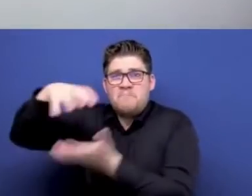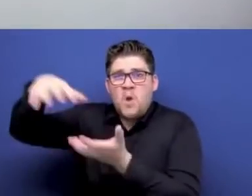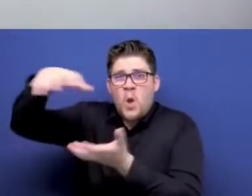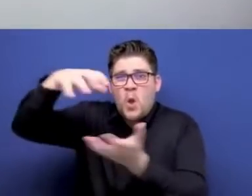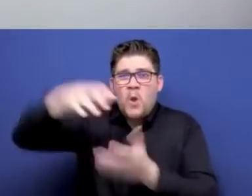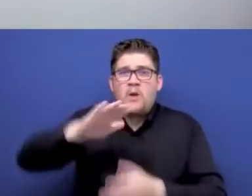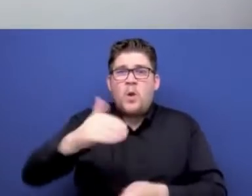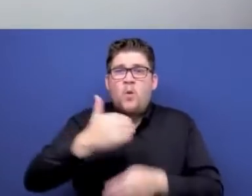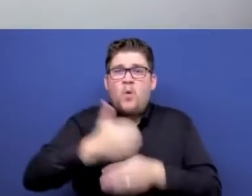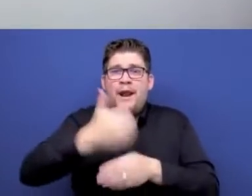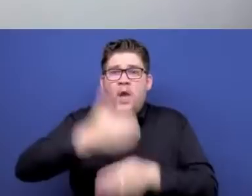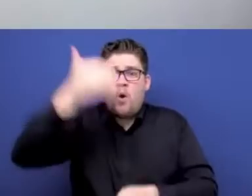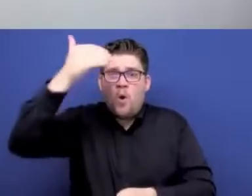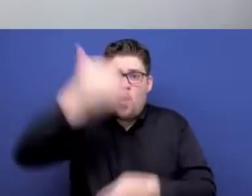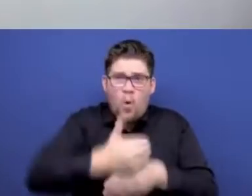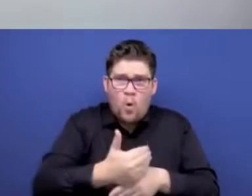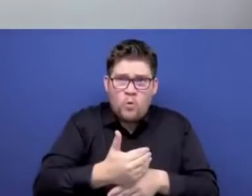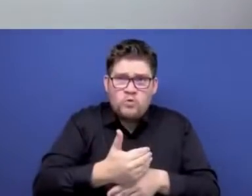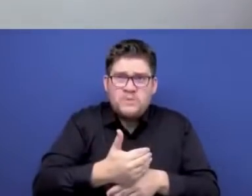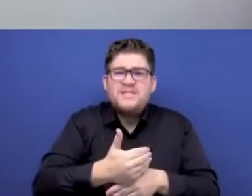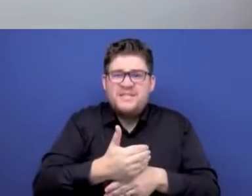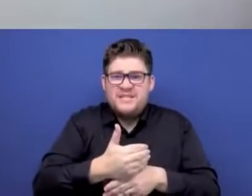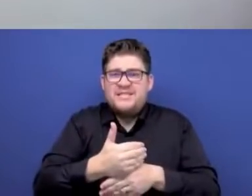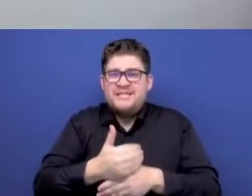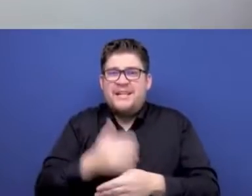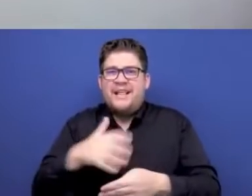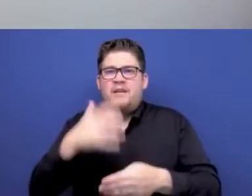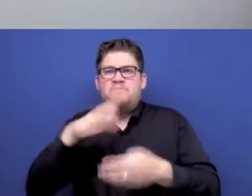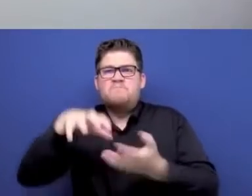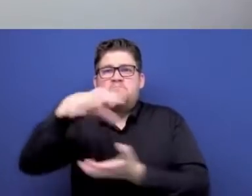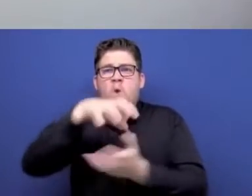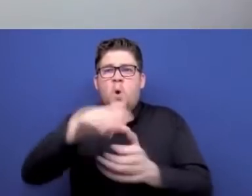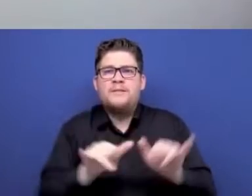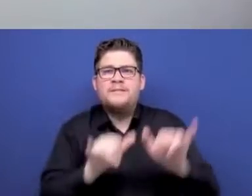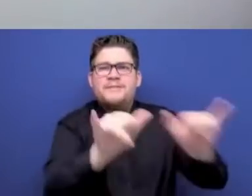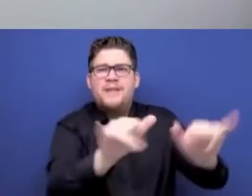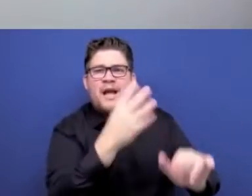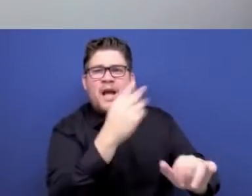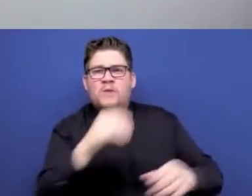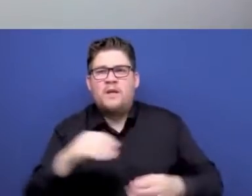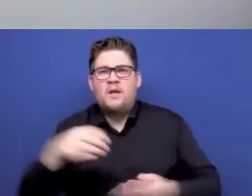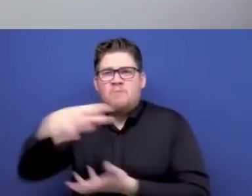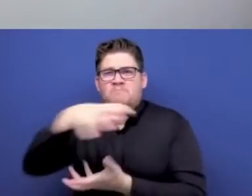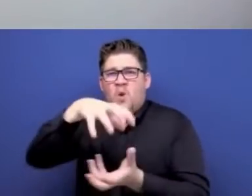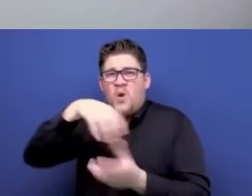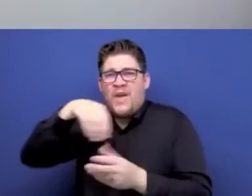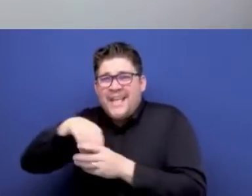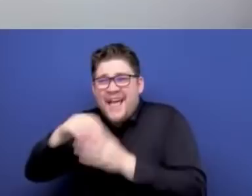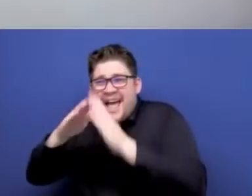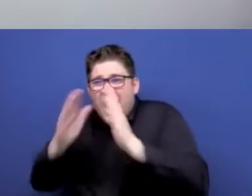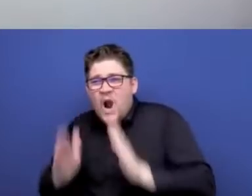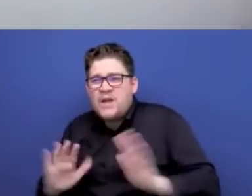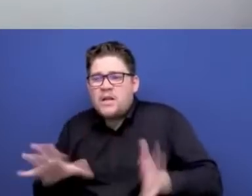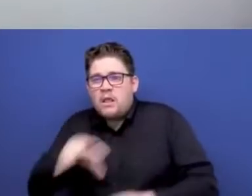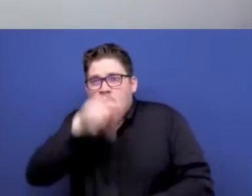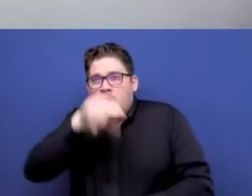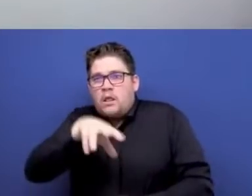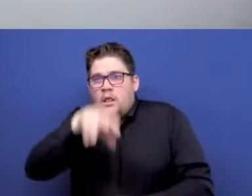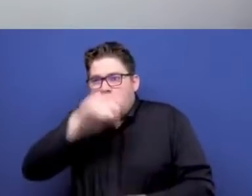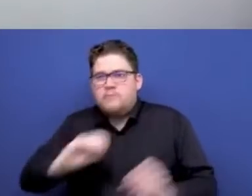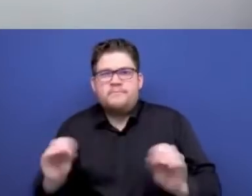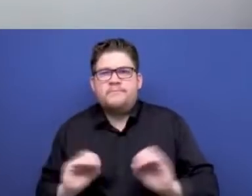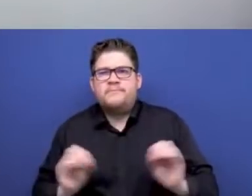inside, try and stay away from the smoky skies as well. And making sure that you have your